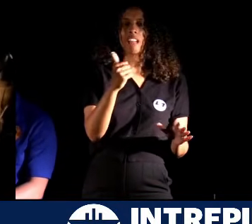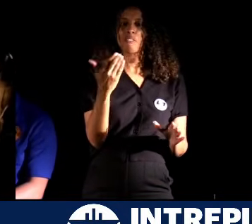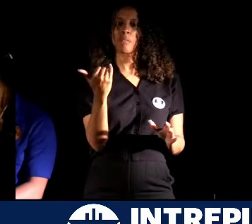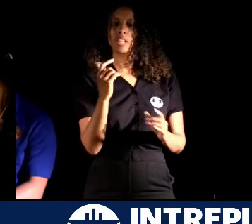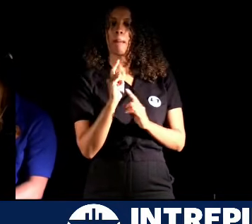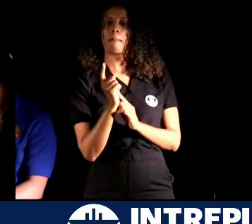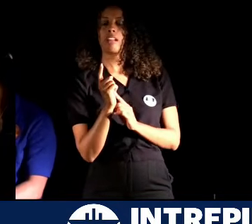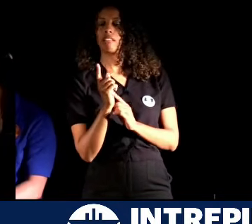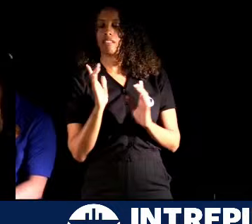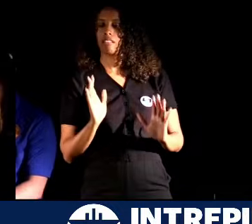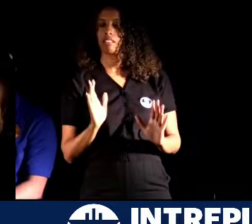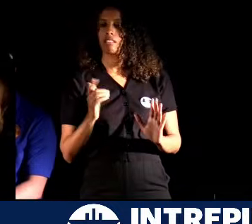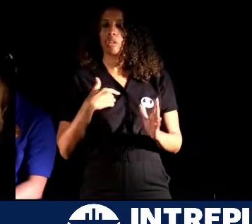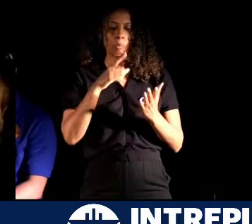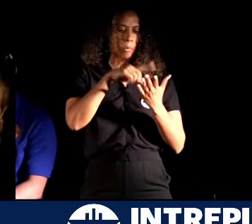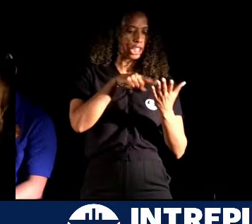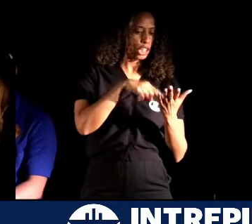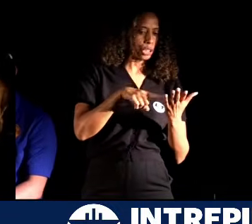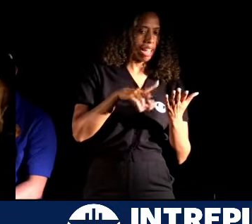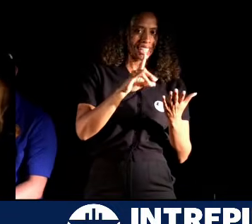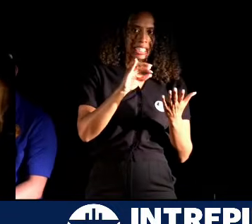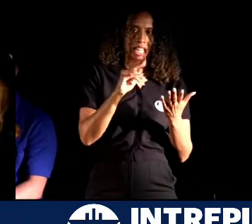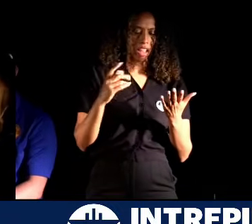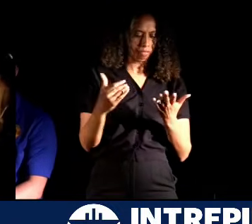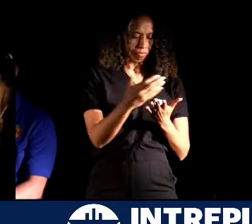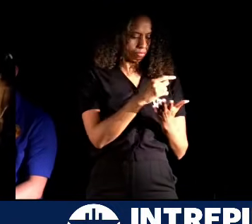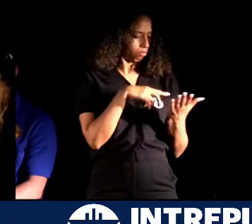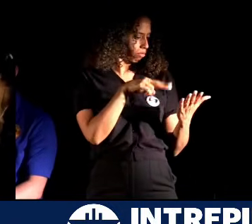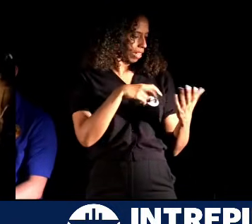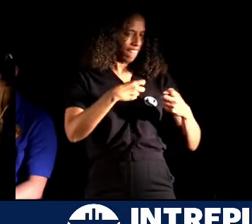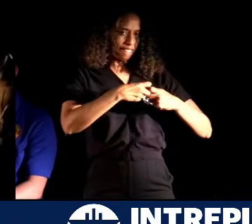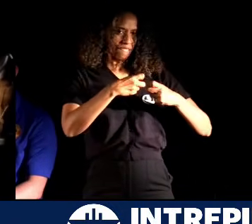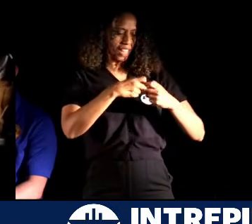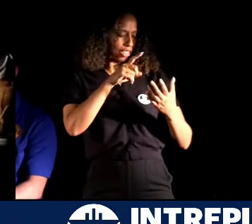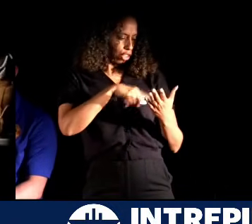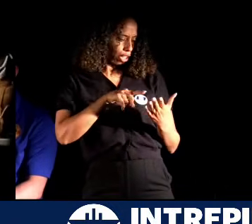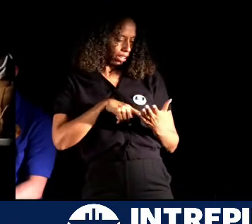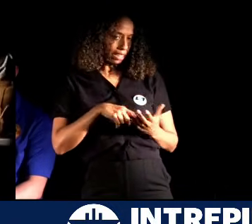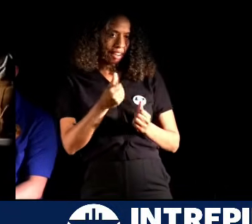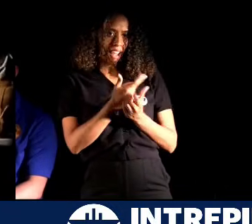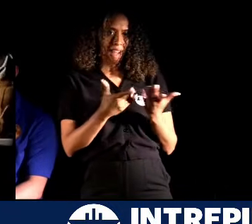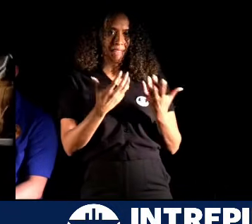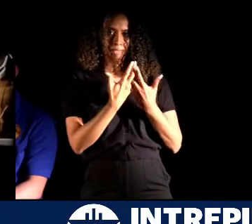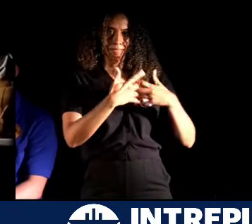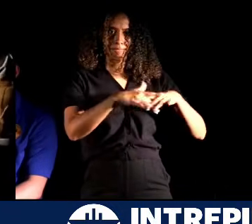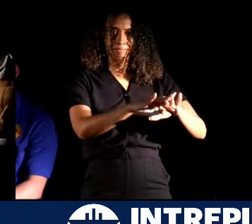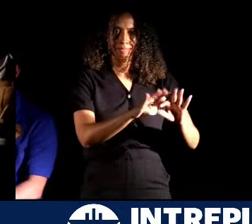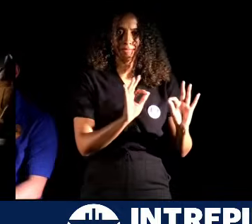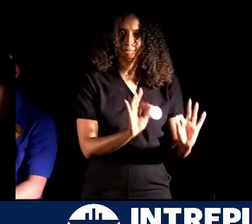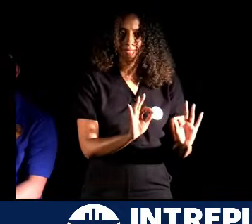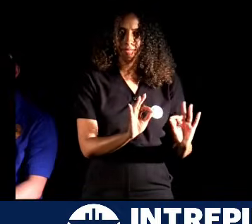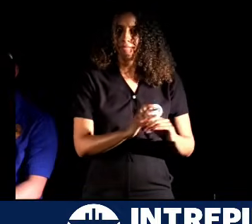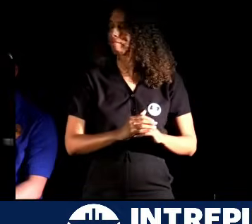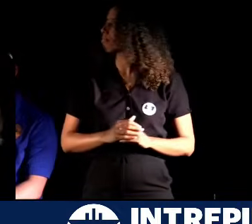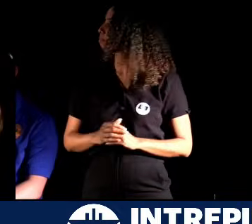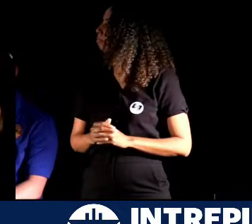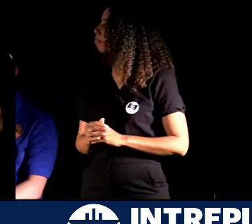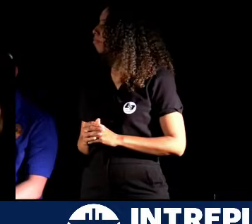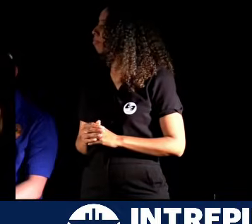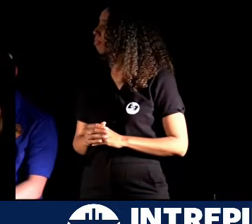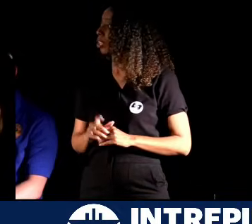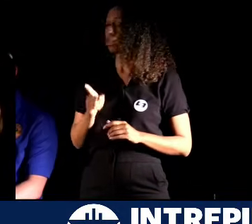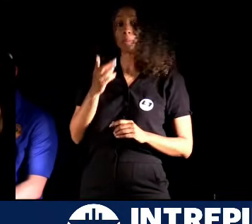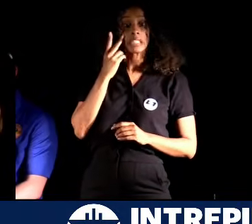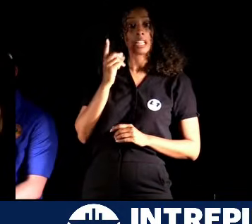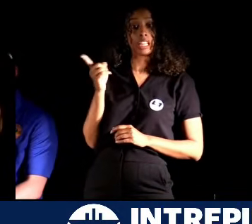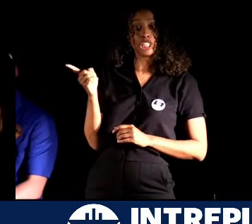minutes, did some checks on the data. These are physics checks, and everything checked out. What we are looking at